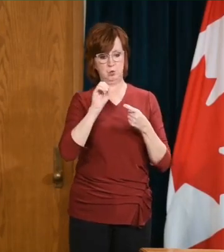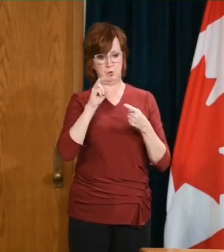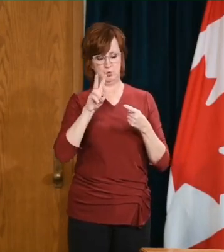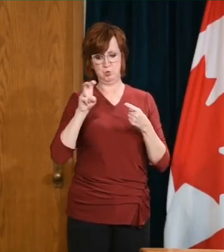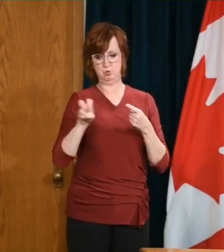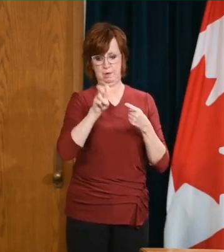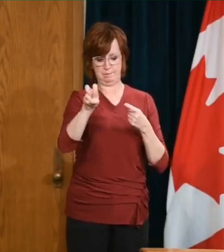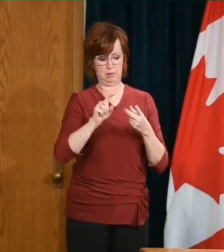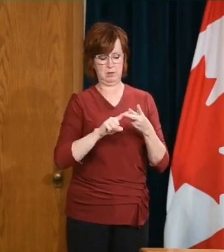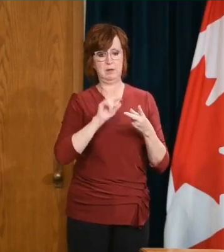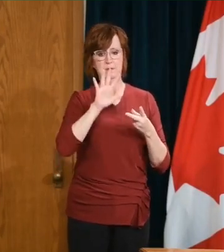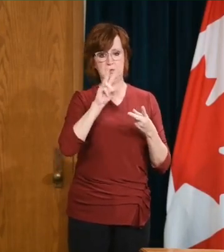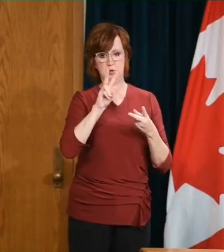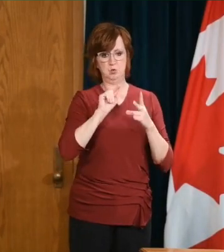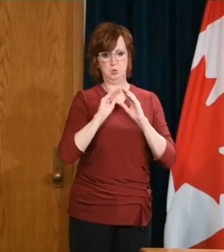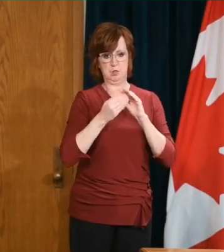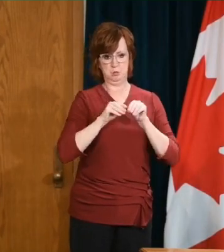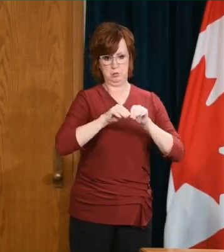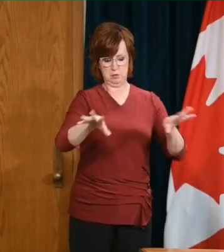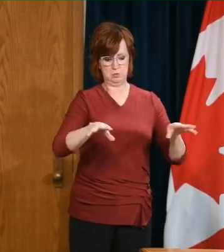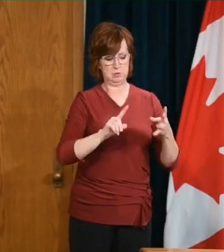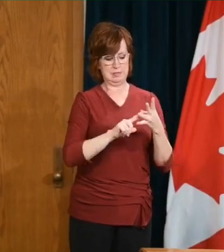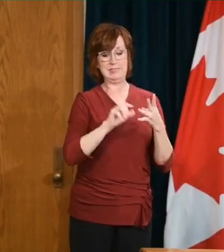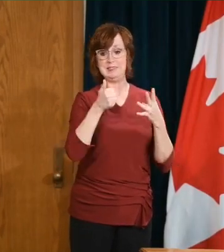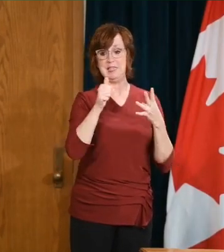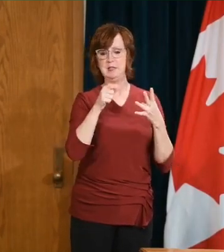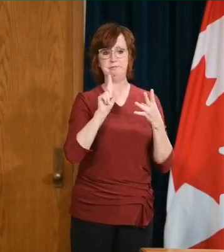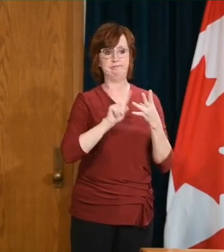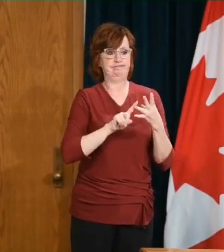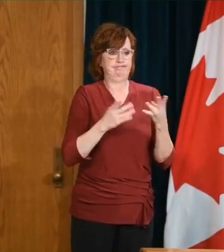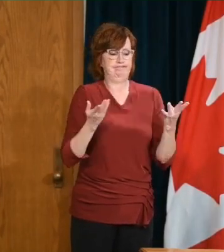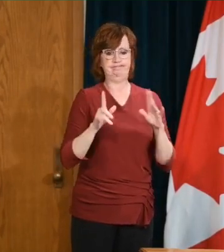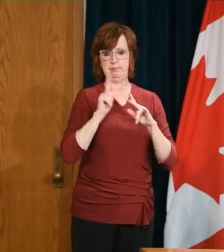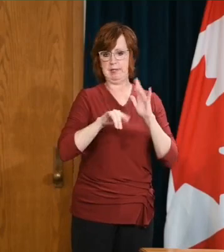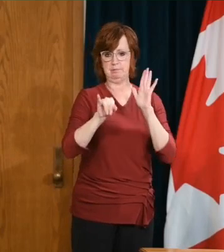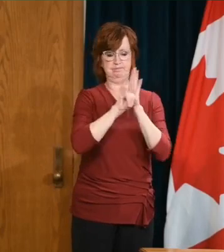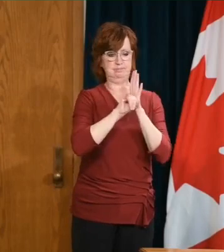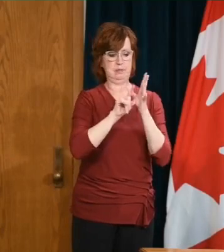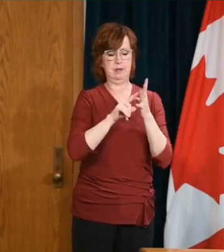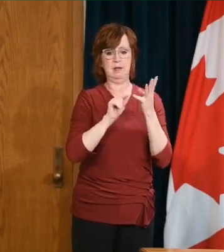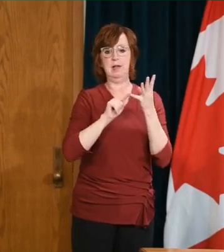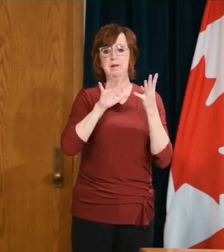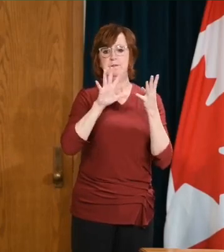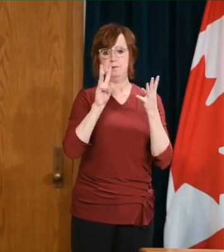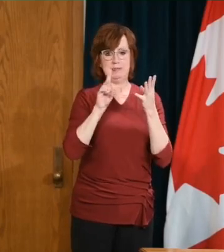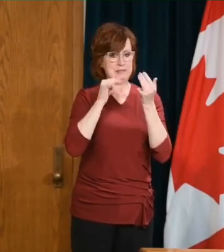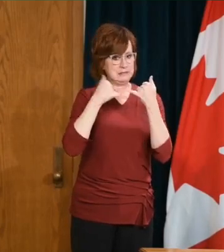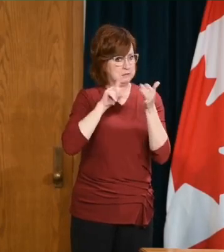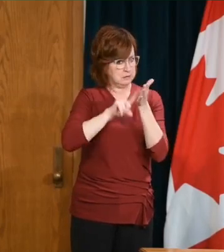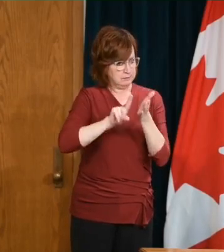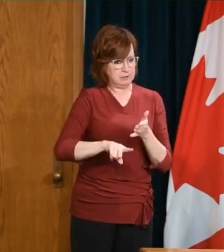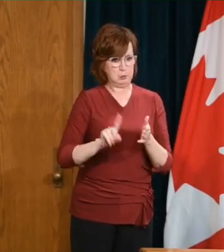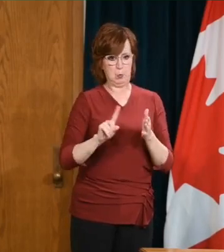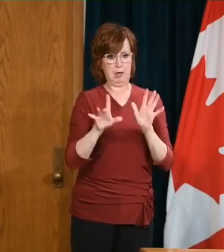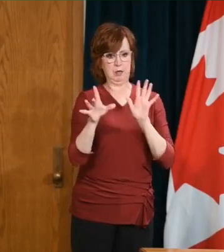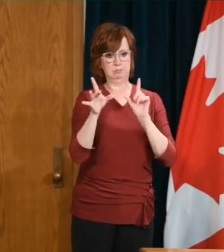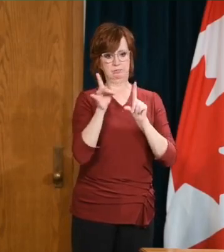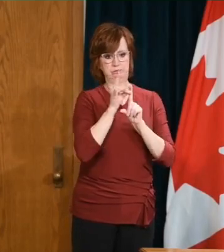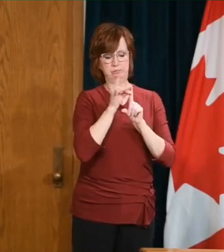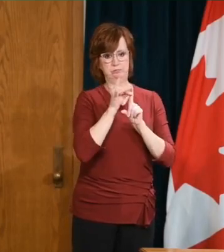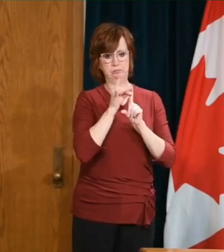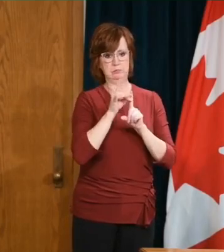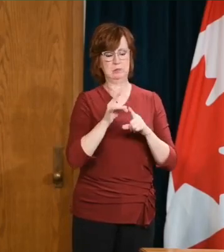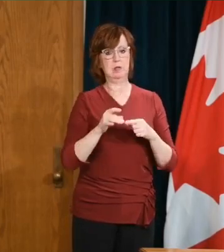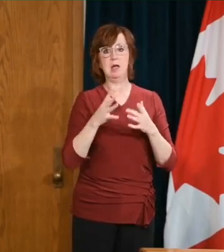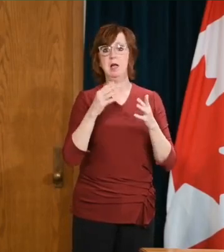travelers, 52 community exposures, 10 we don't know the exposure yet, 56 under investigation. And like we have been saying